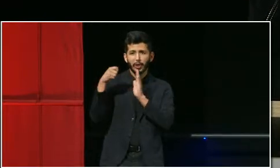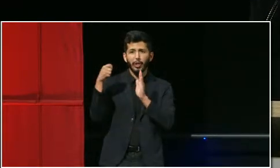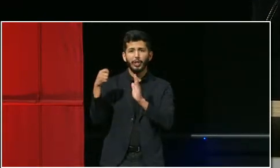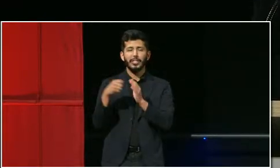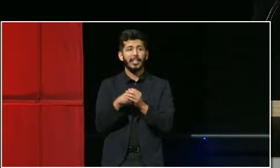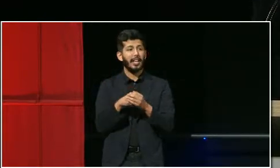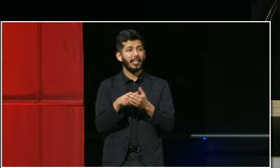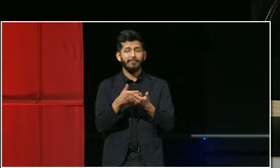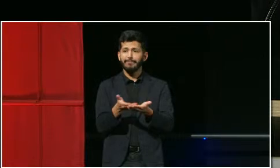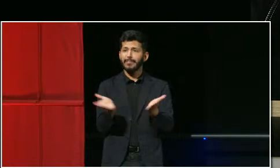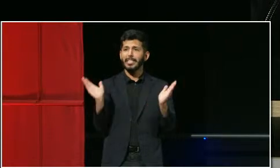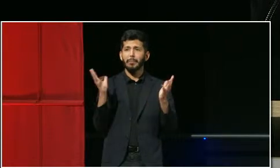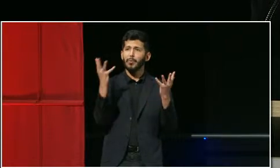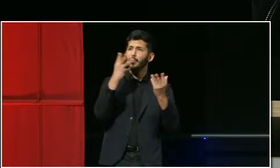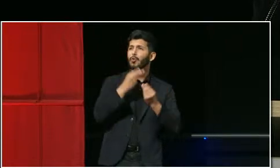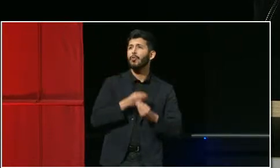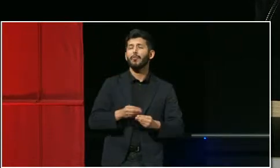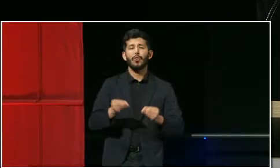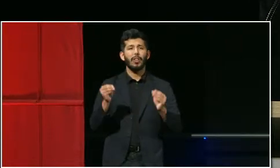this splendid theater.